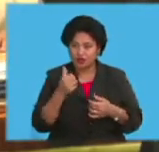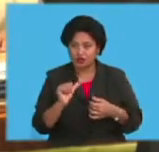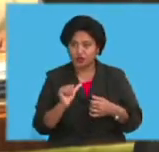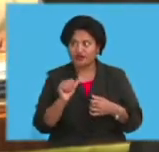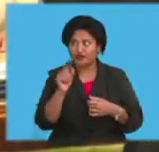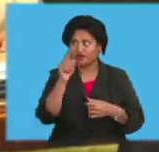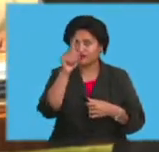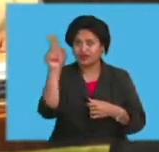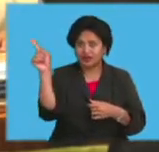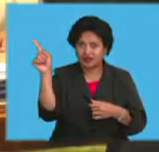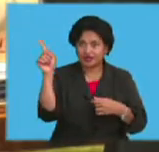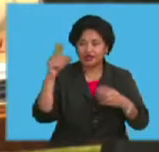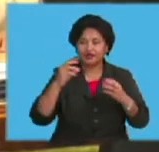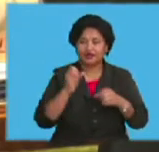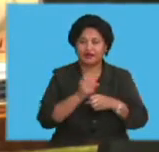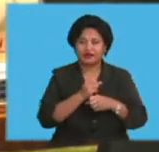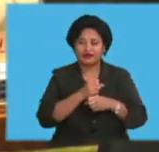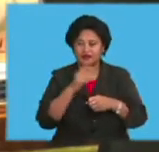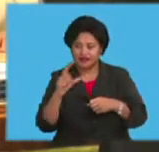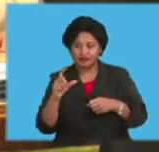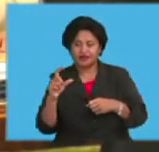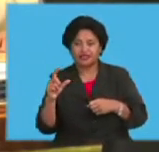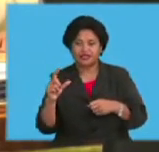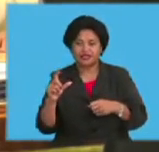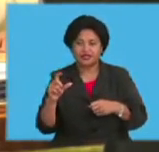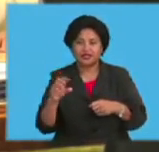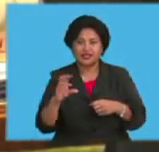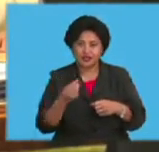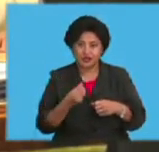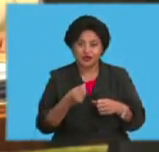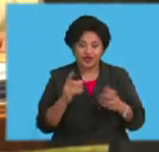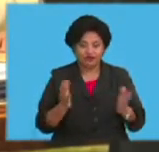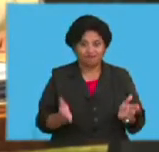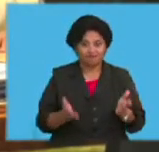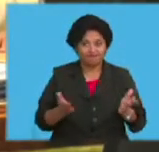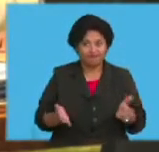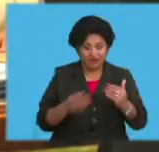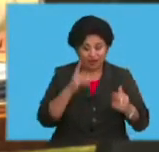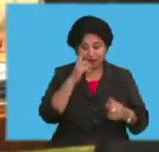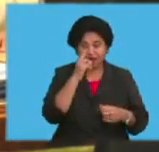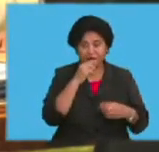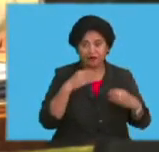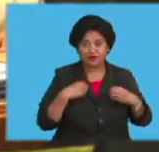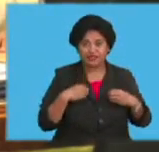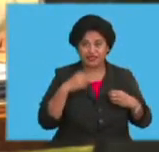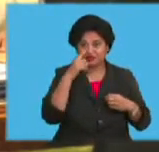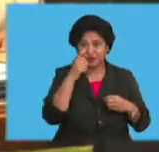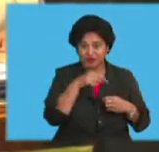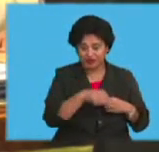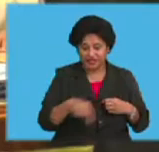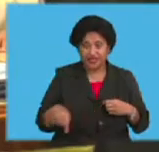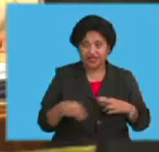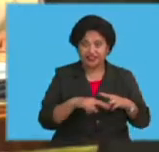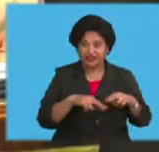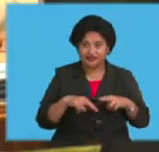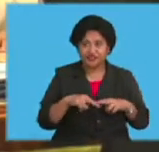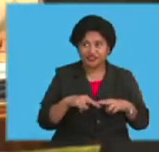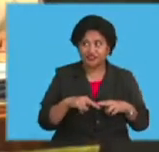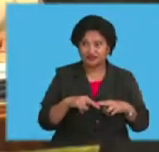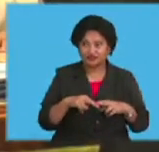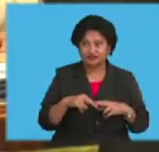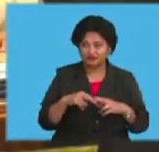these attributes, Madam Speaker, will certainly inspire our MSMEs to enhance and raise their level of operations. Madam